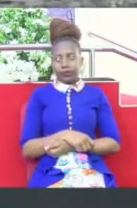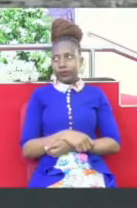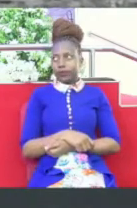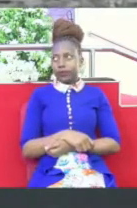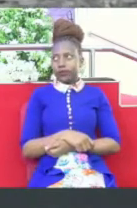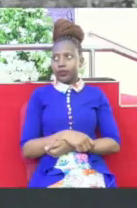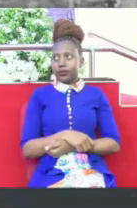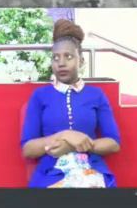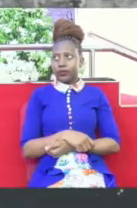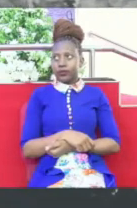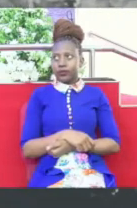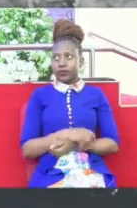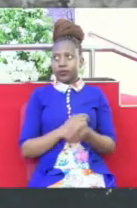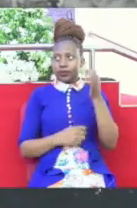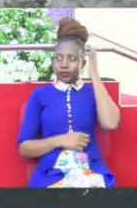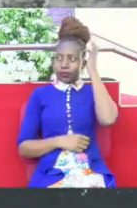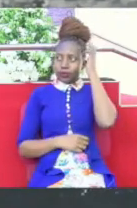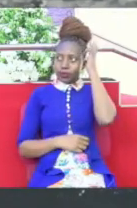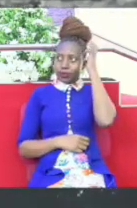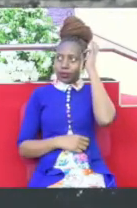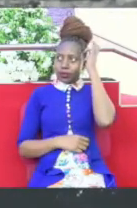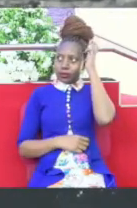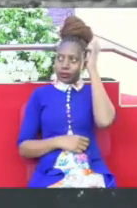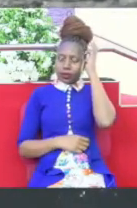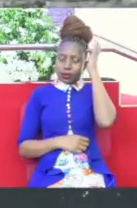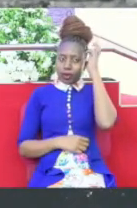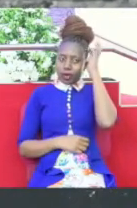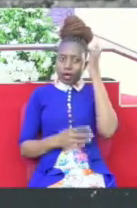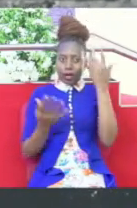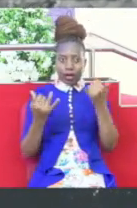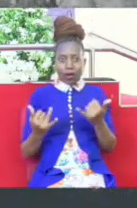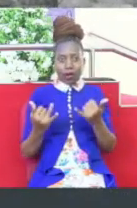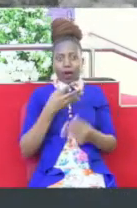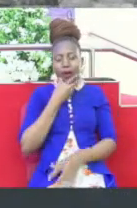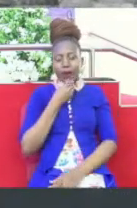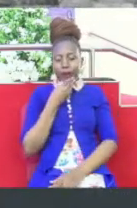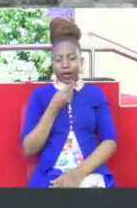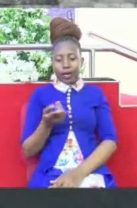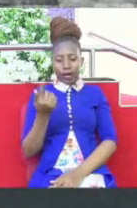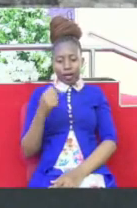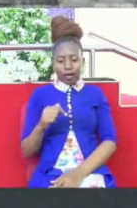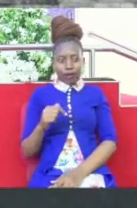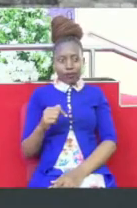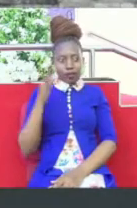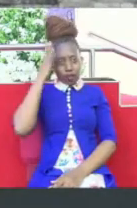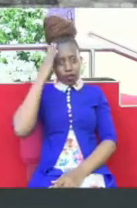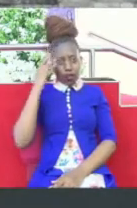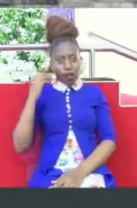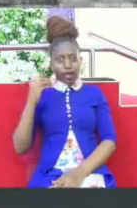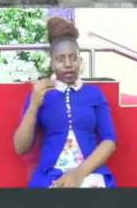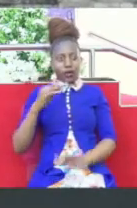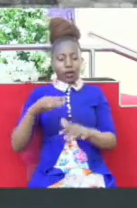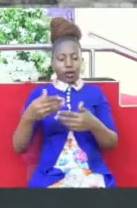Let's call his name Muhammad. Wacha tumuite huyo Msomali Muhammad. Muhammad, I appreciate you stopping, but look, I'd rather get my help